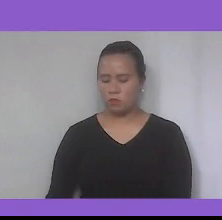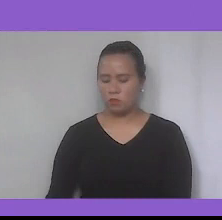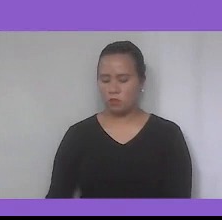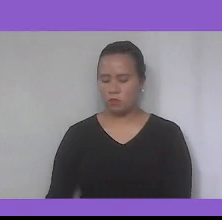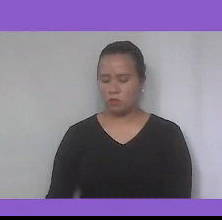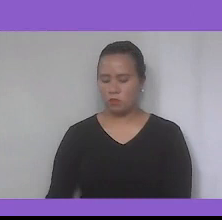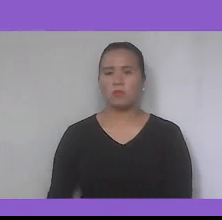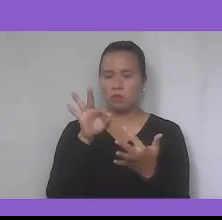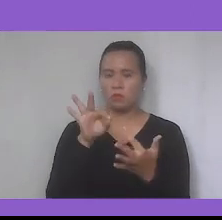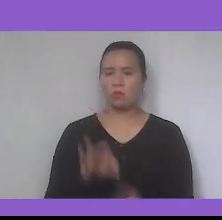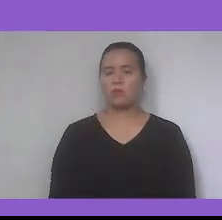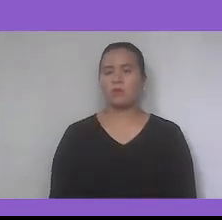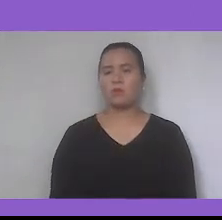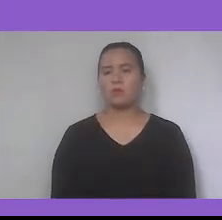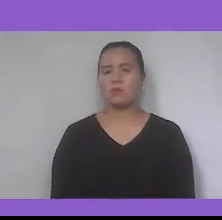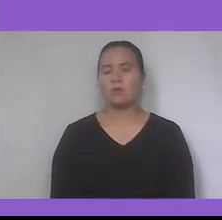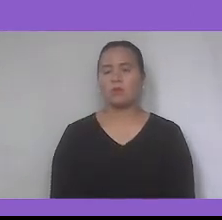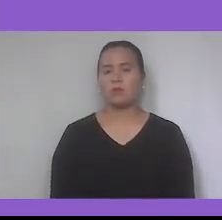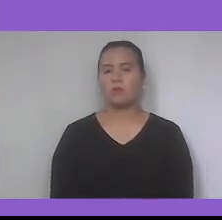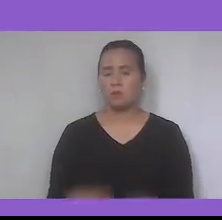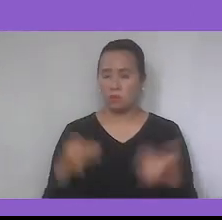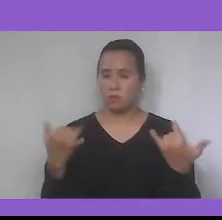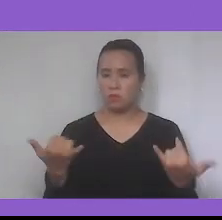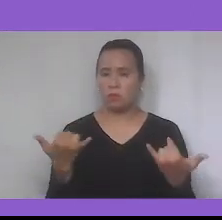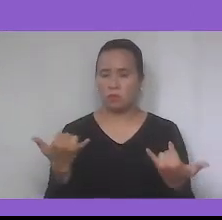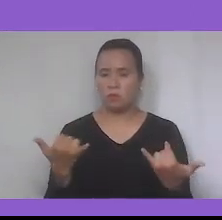select. So we can select our equation